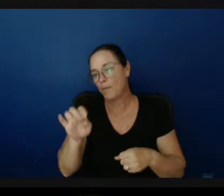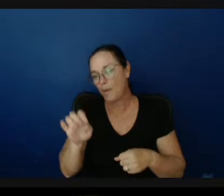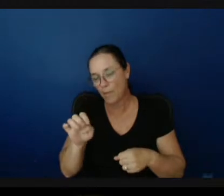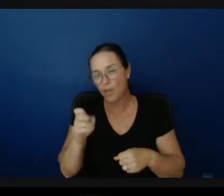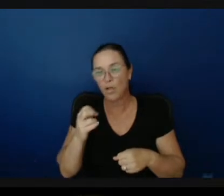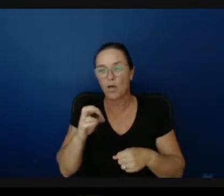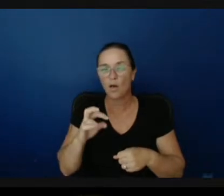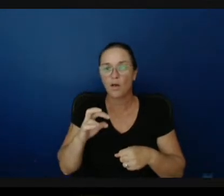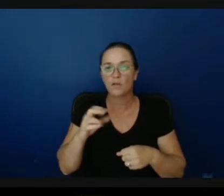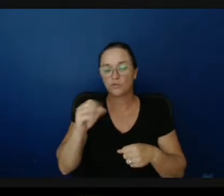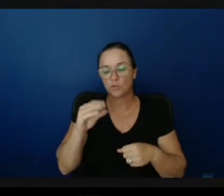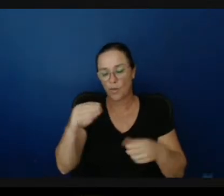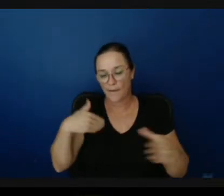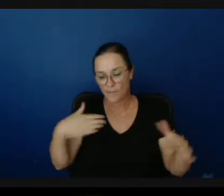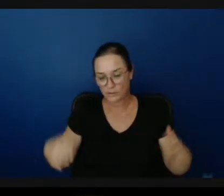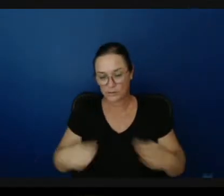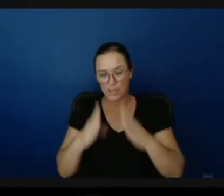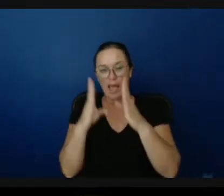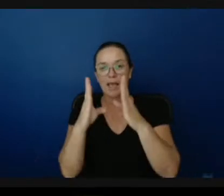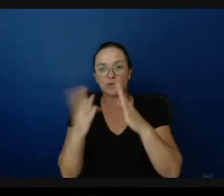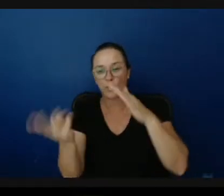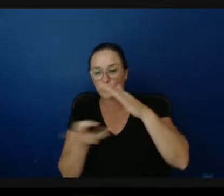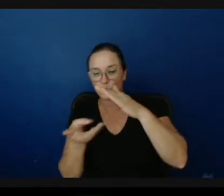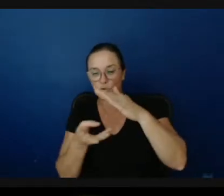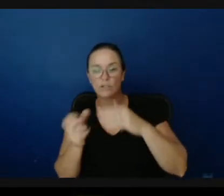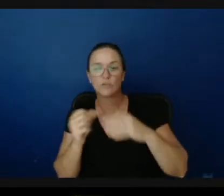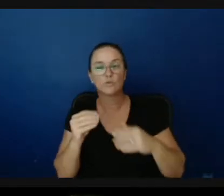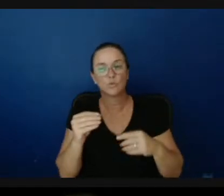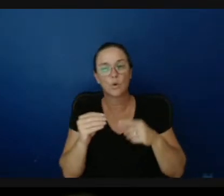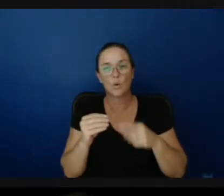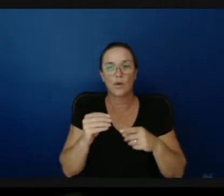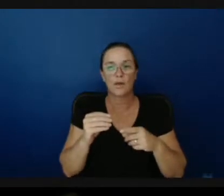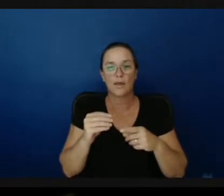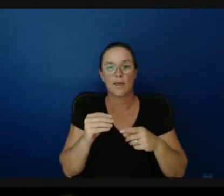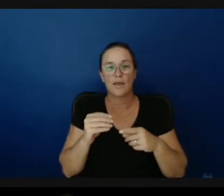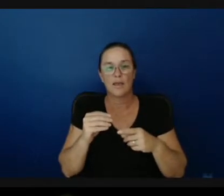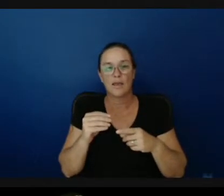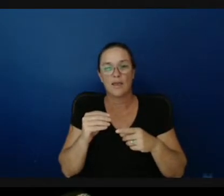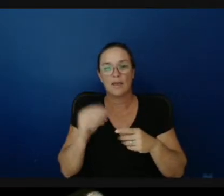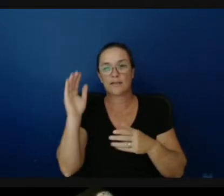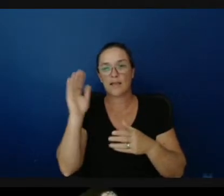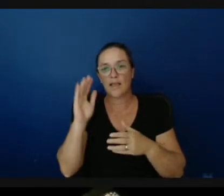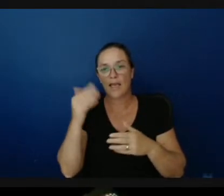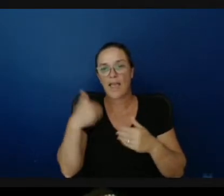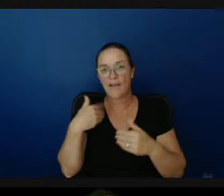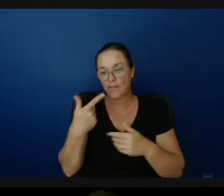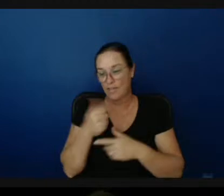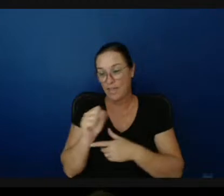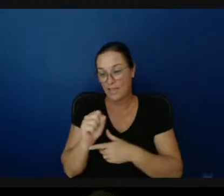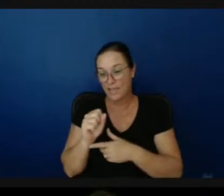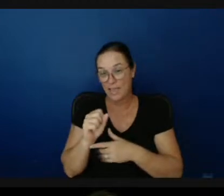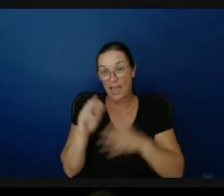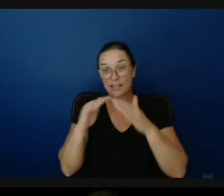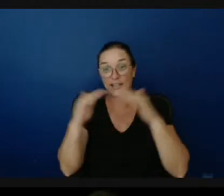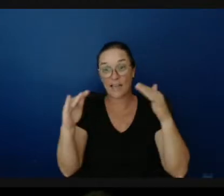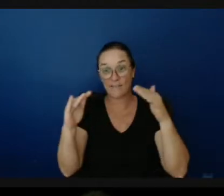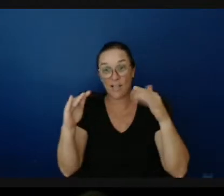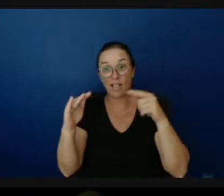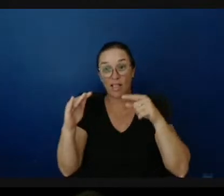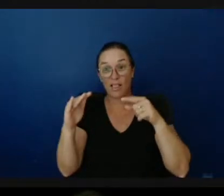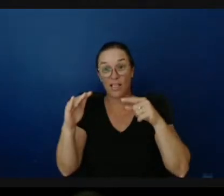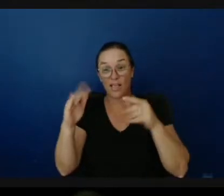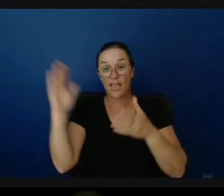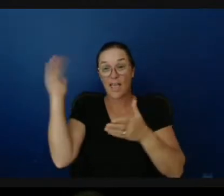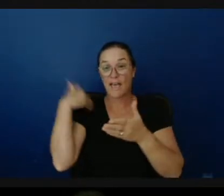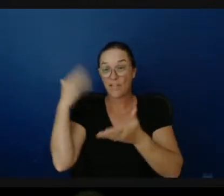intrusions like that. And along those lines, it's removing that degas lava from below that really does the trick for causing the